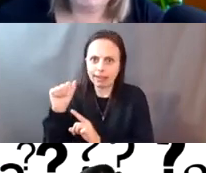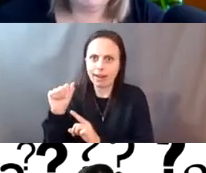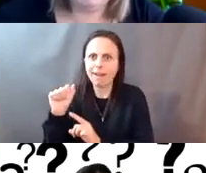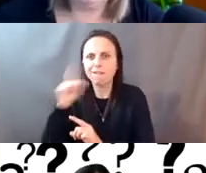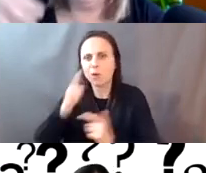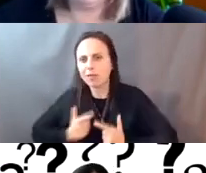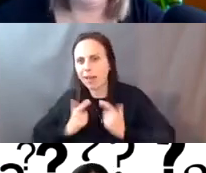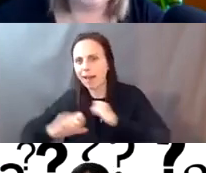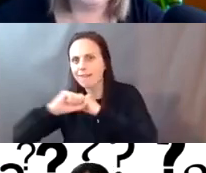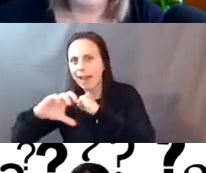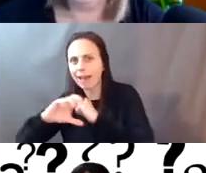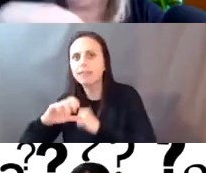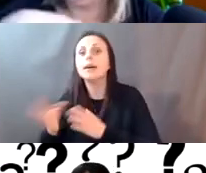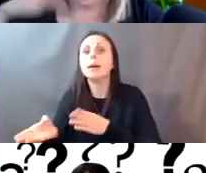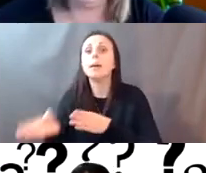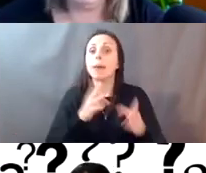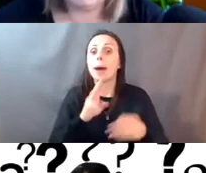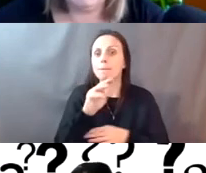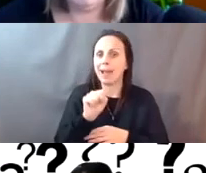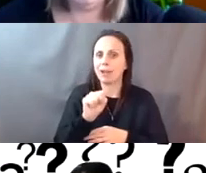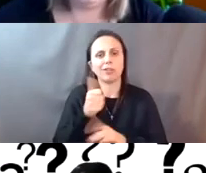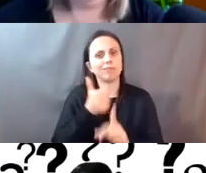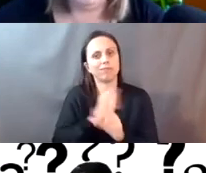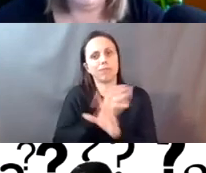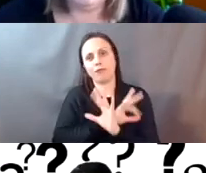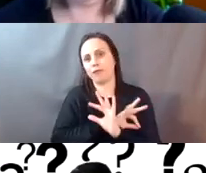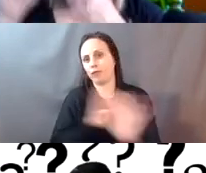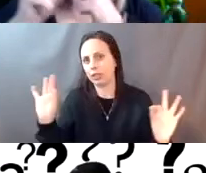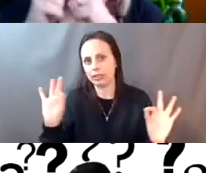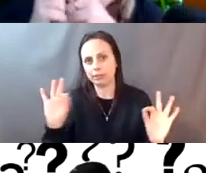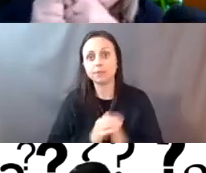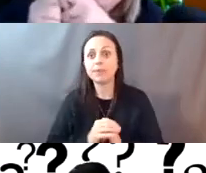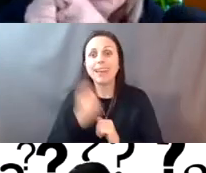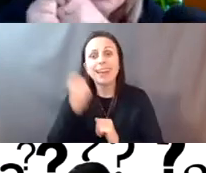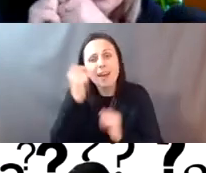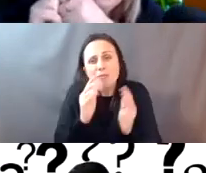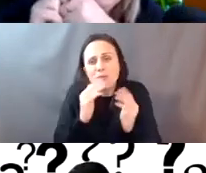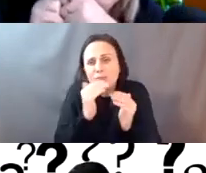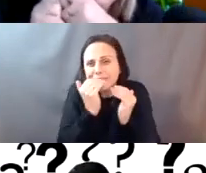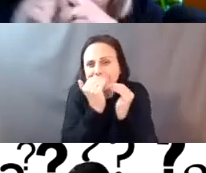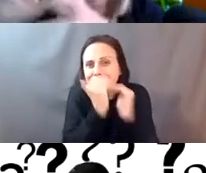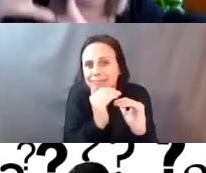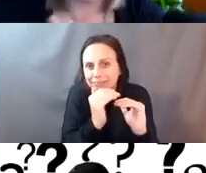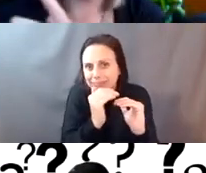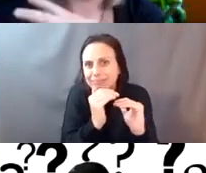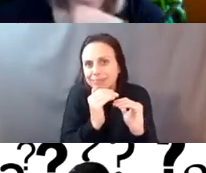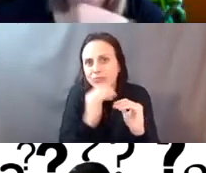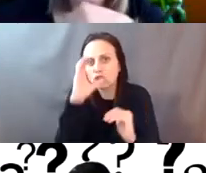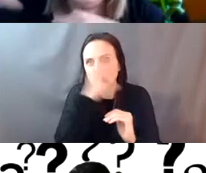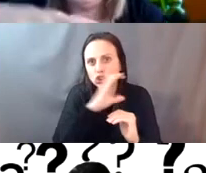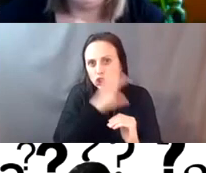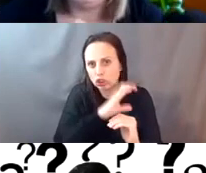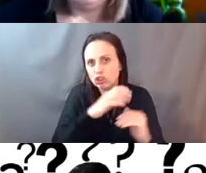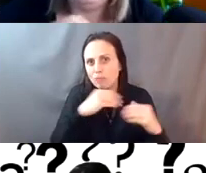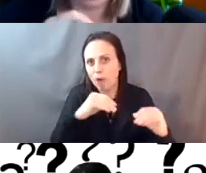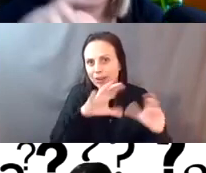ad campaign. With Microsoft, though, completely free. It, of course, is a tiny fraction of the search market.